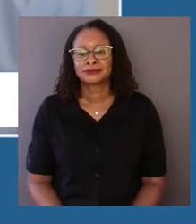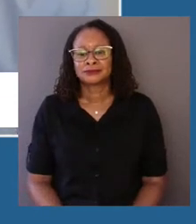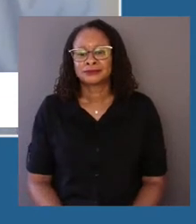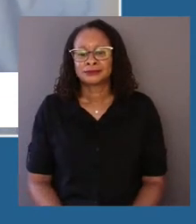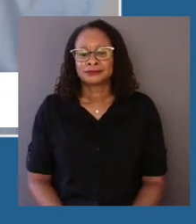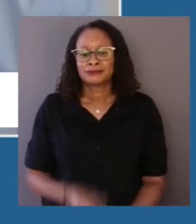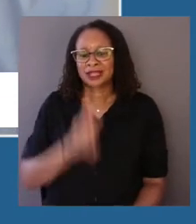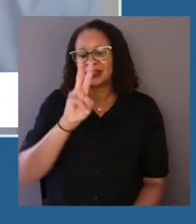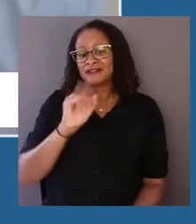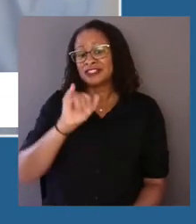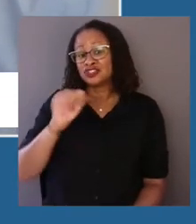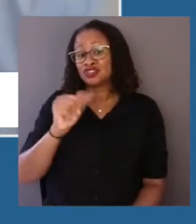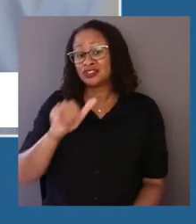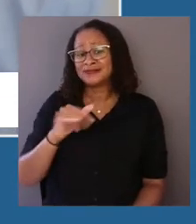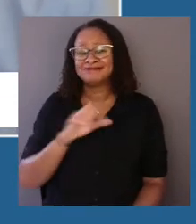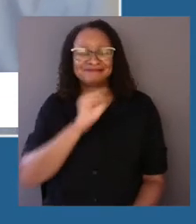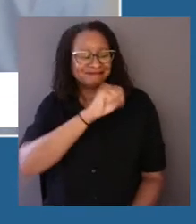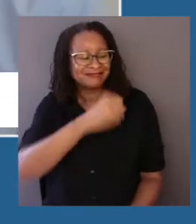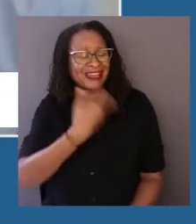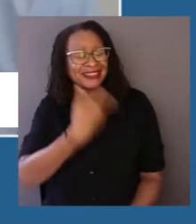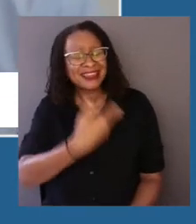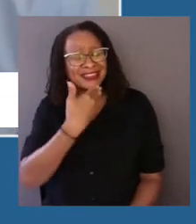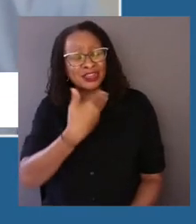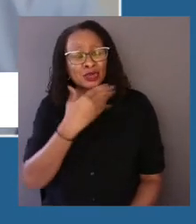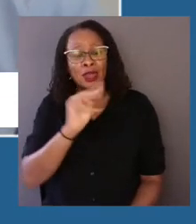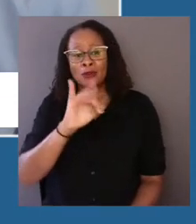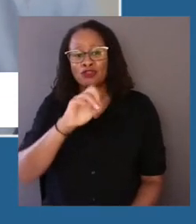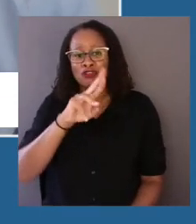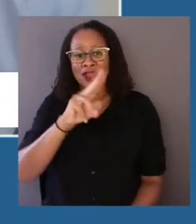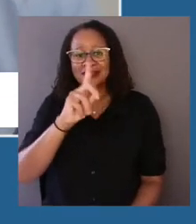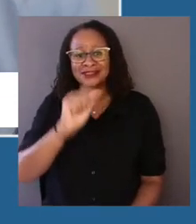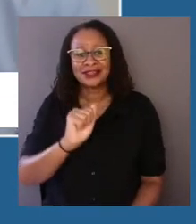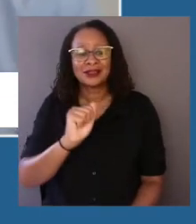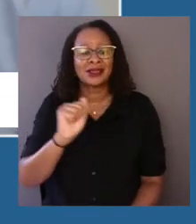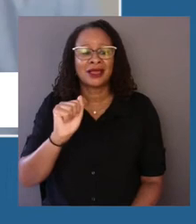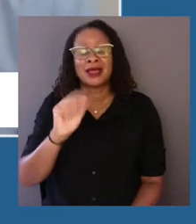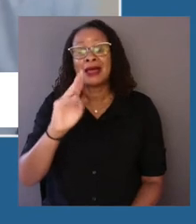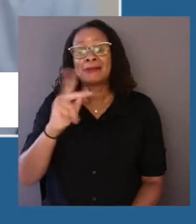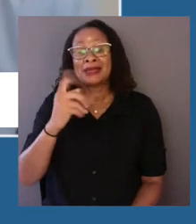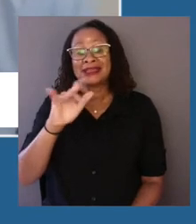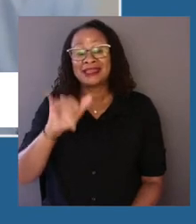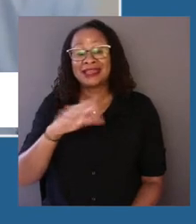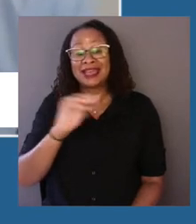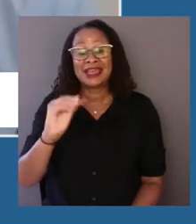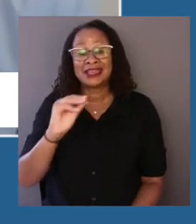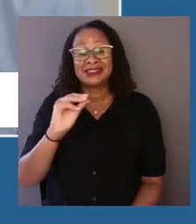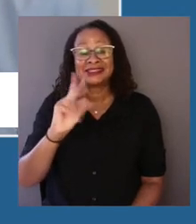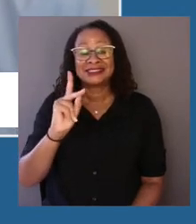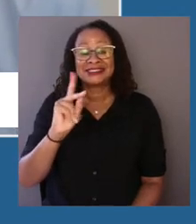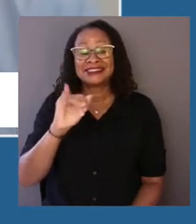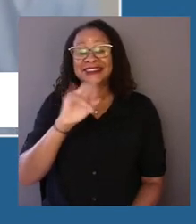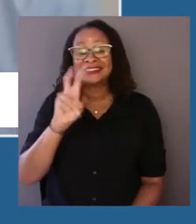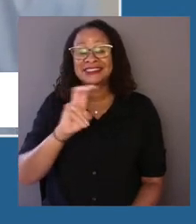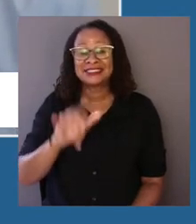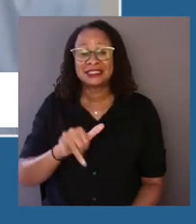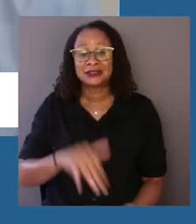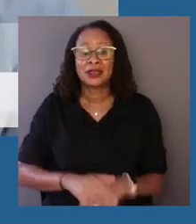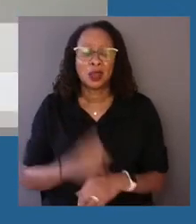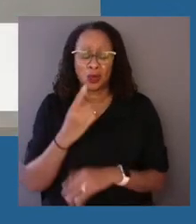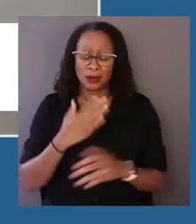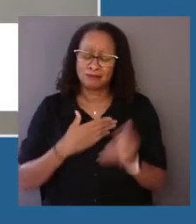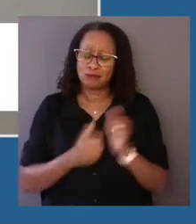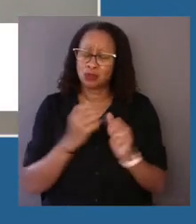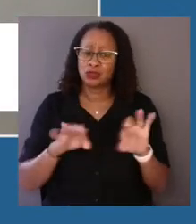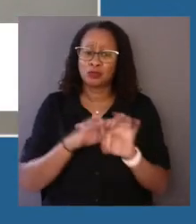thanks, Miranda and Peggy and Kizzy, for the opportunity to join you all today. I think one of the key points I try to drive home is that